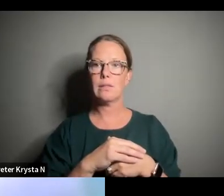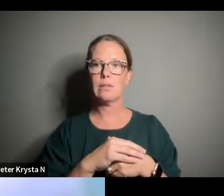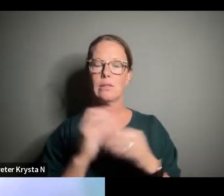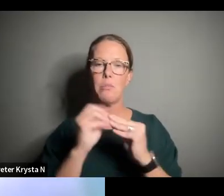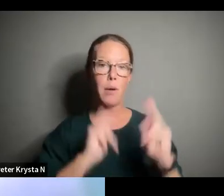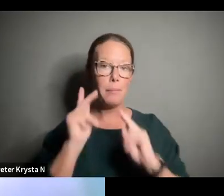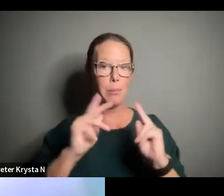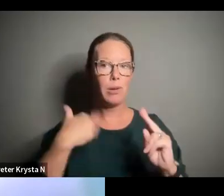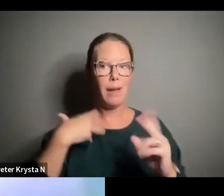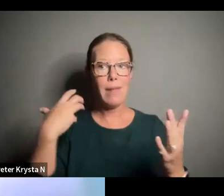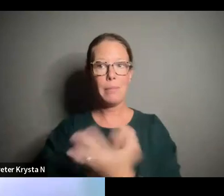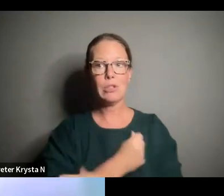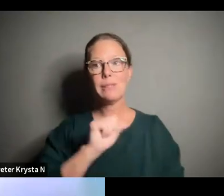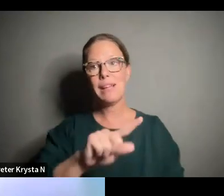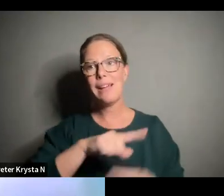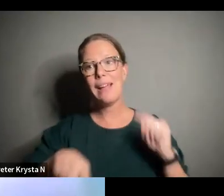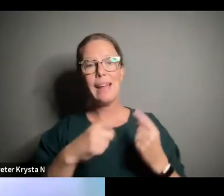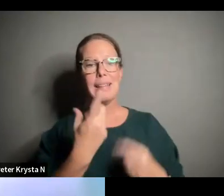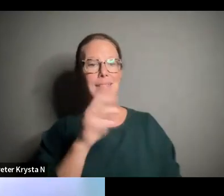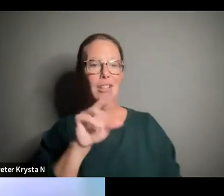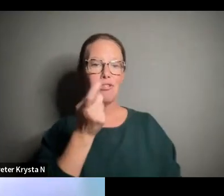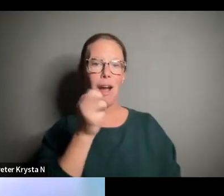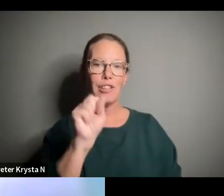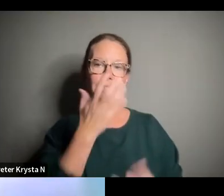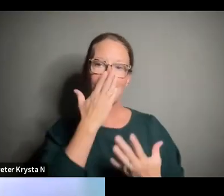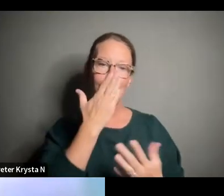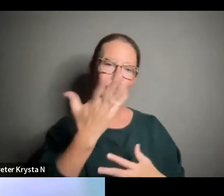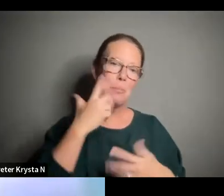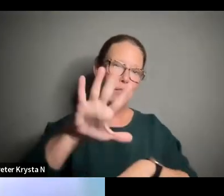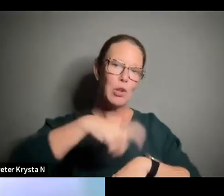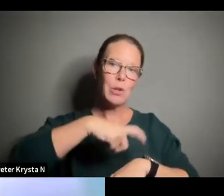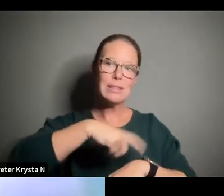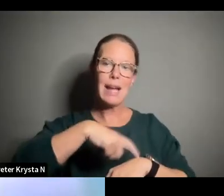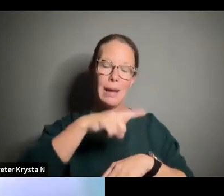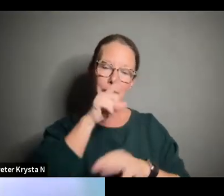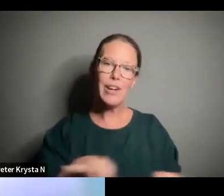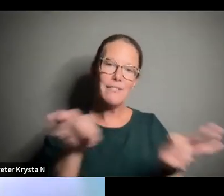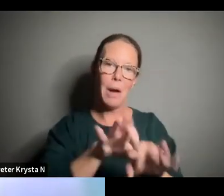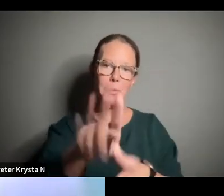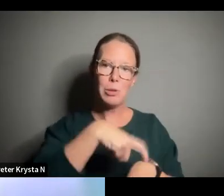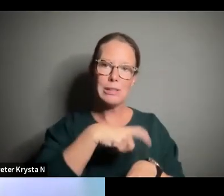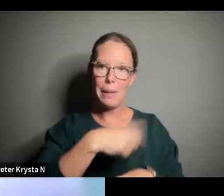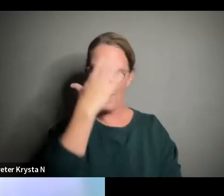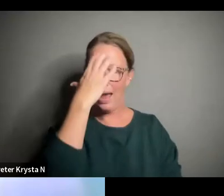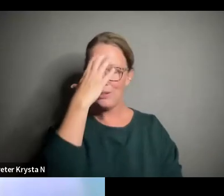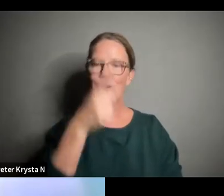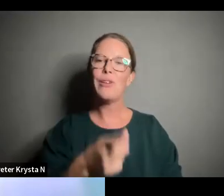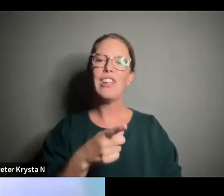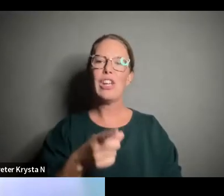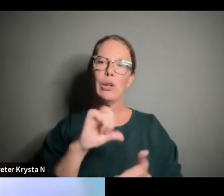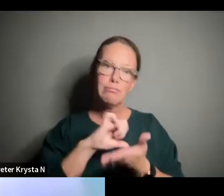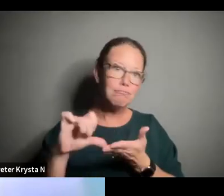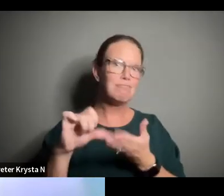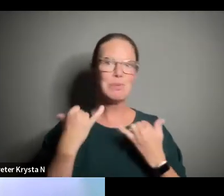this opportunity. But Dr. Onders, thank you so much for taking your time. It's very valuable. I know you're